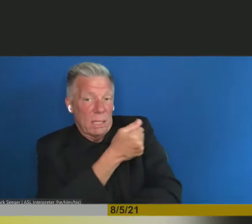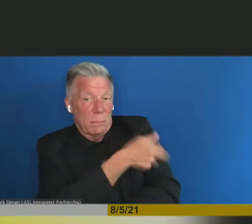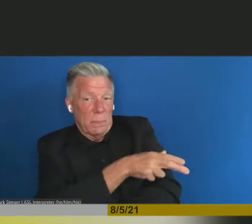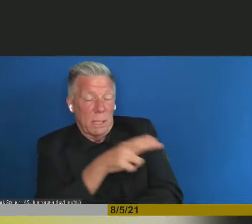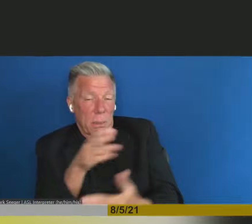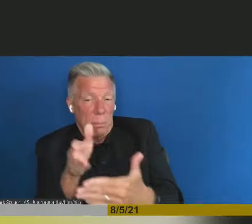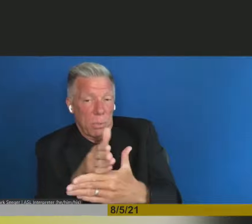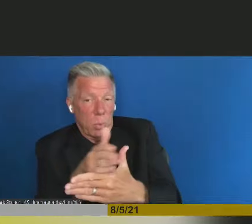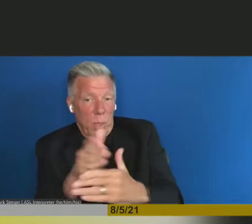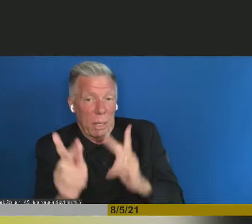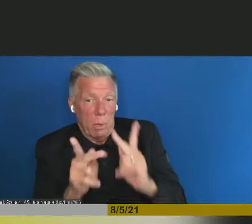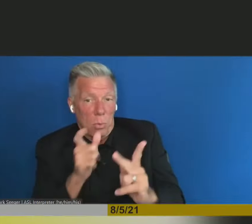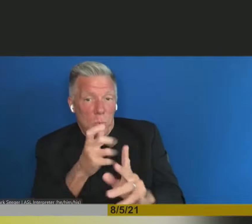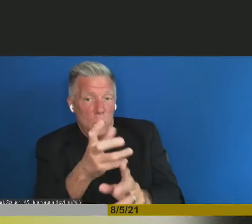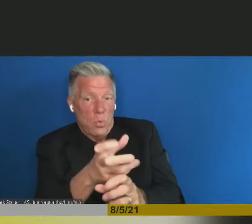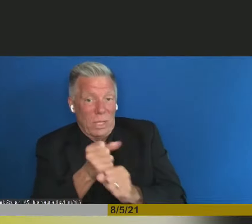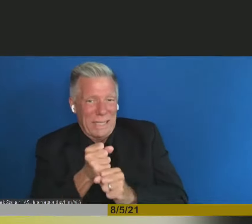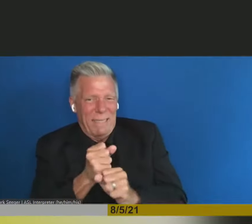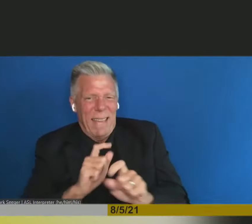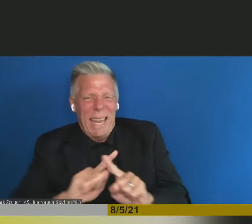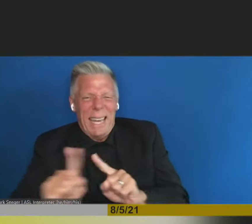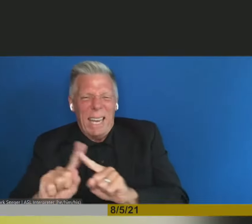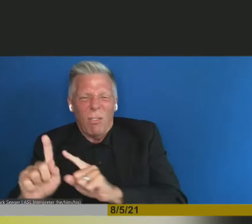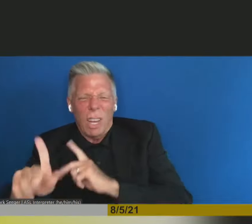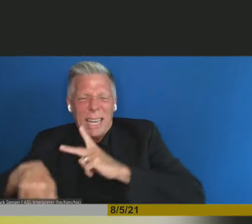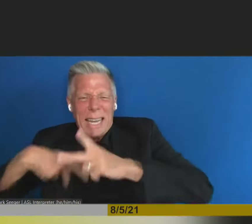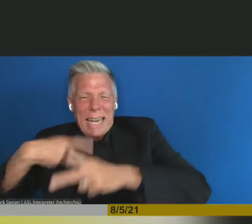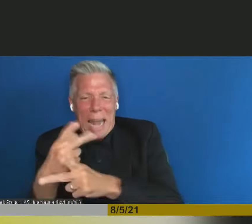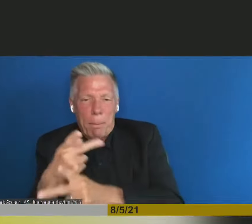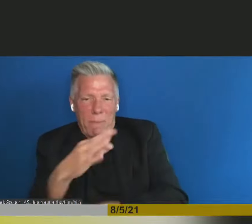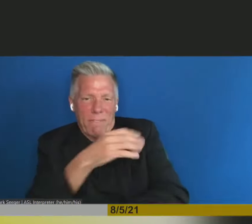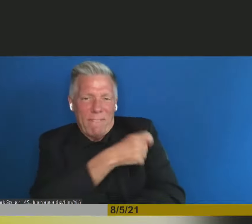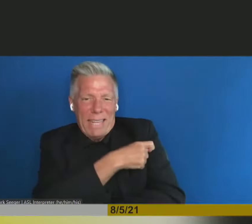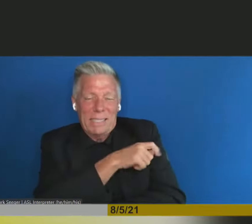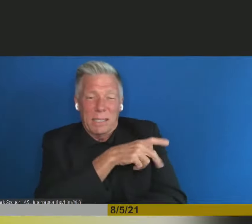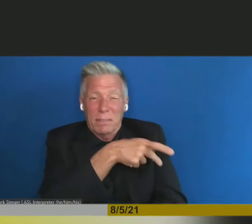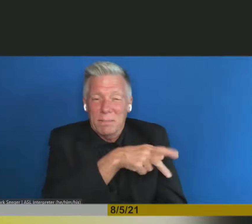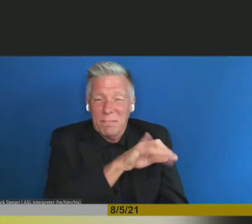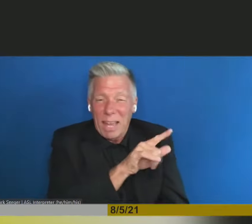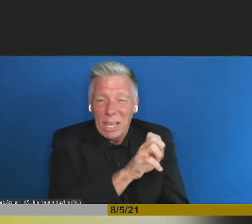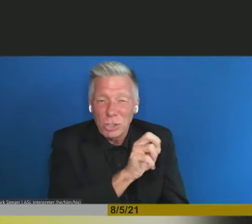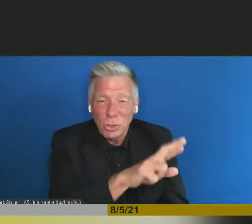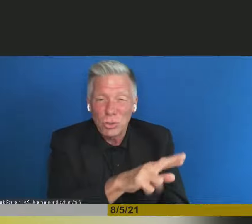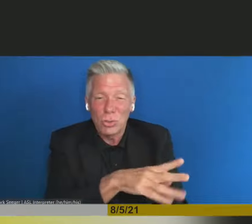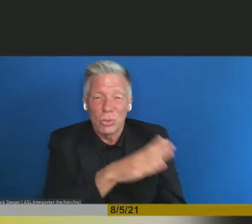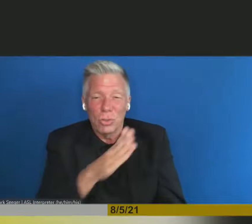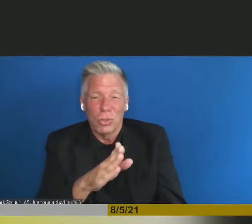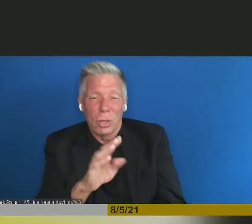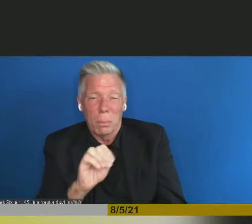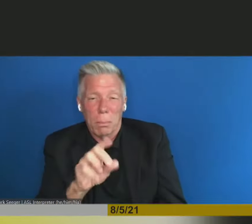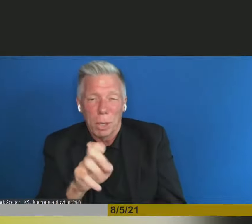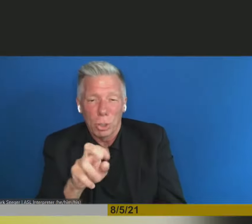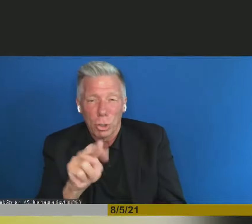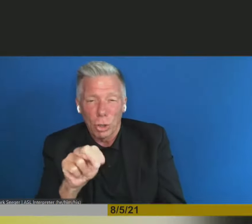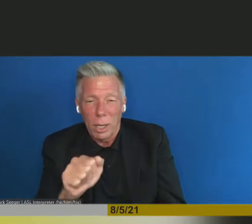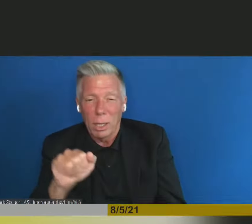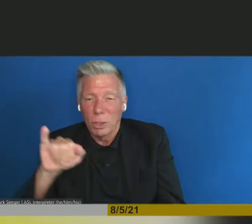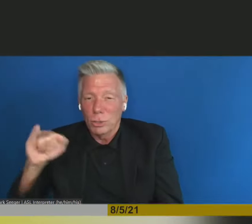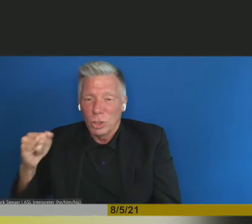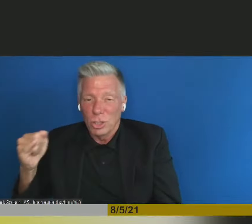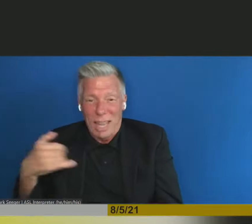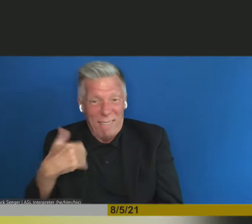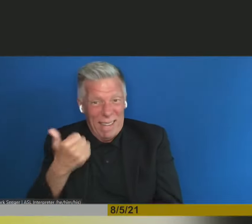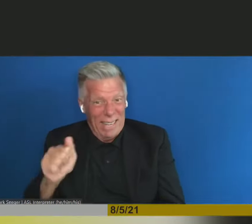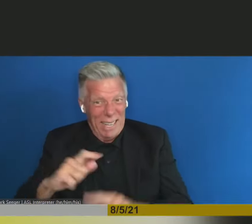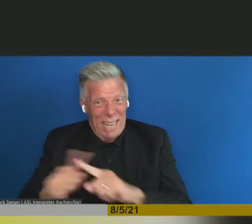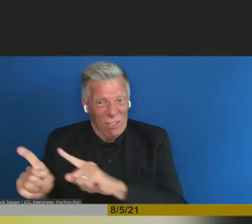between people who have received different brands of vaccines. So any differences observed there? Yeah, locally,